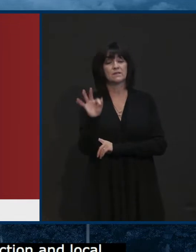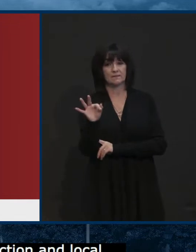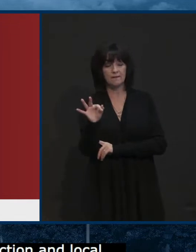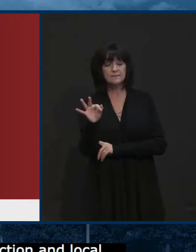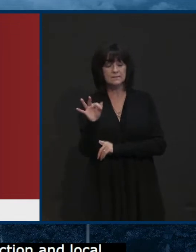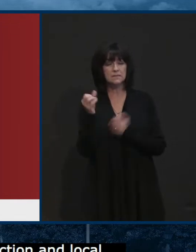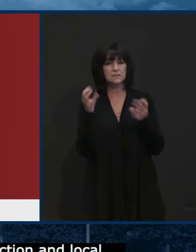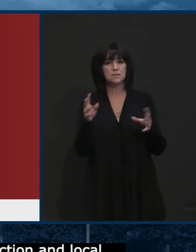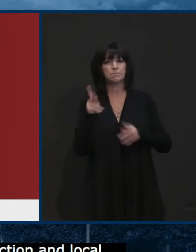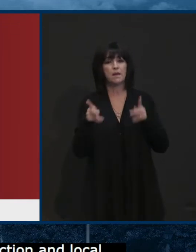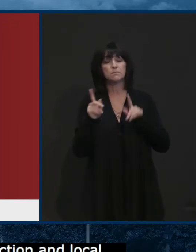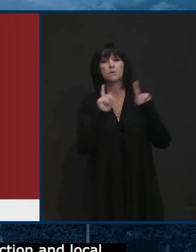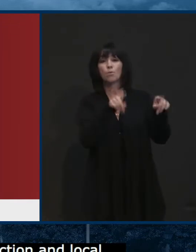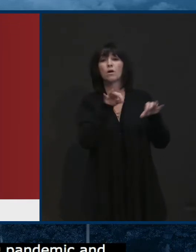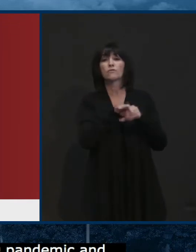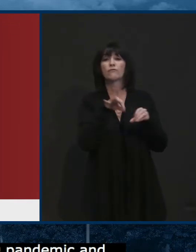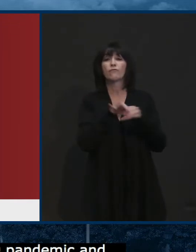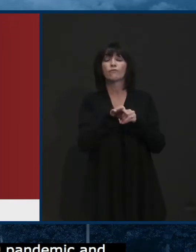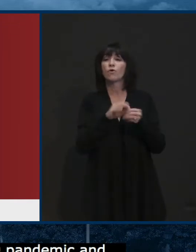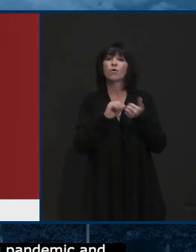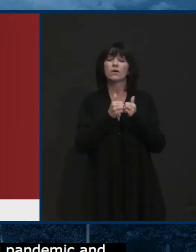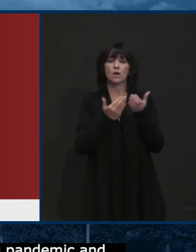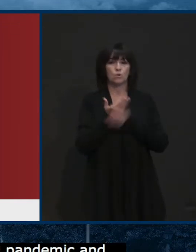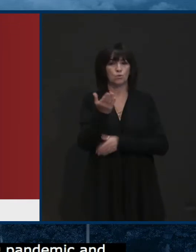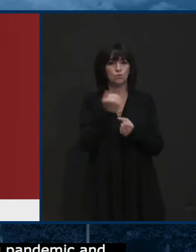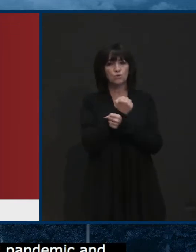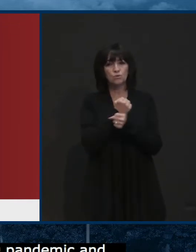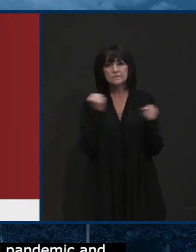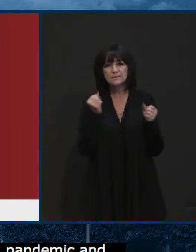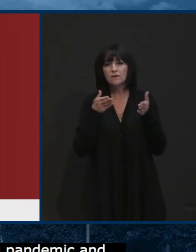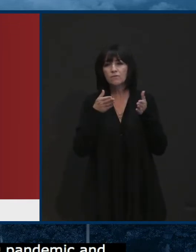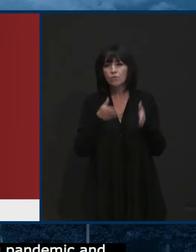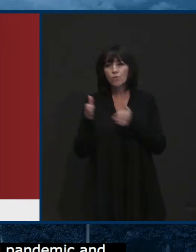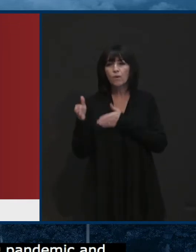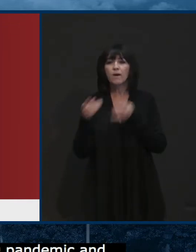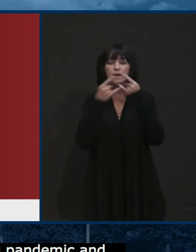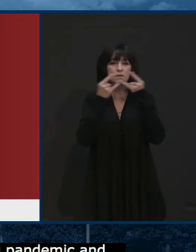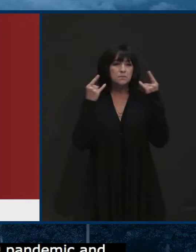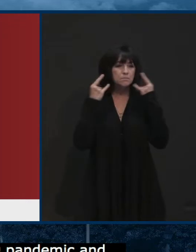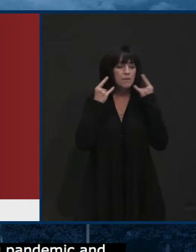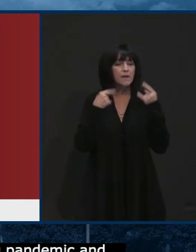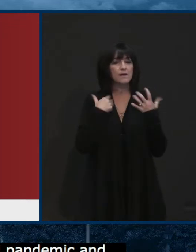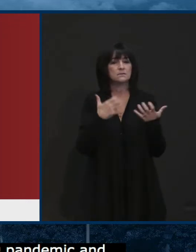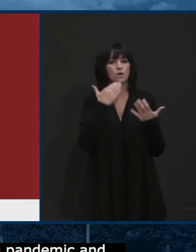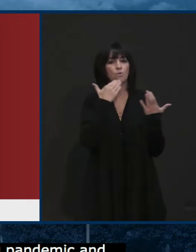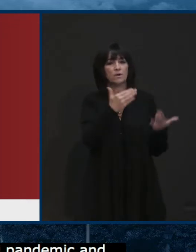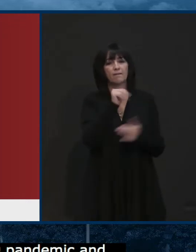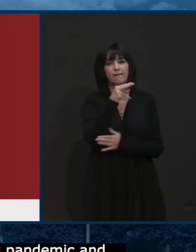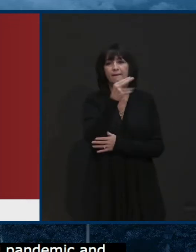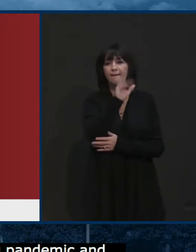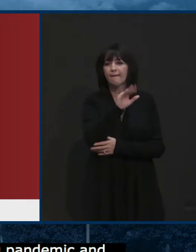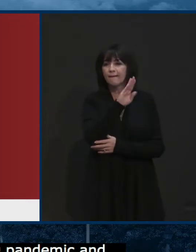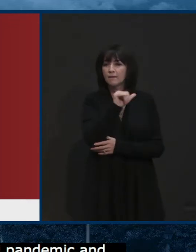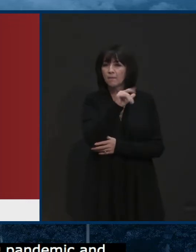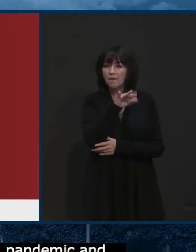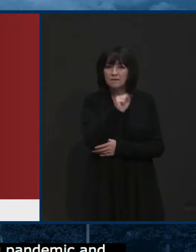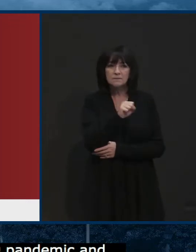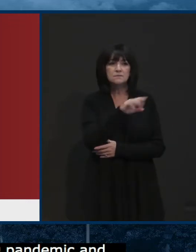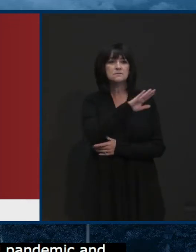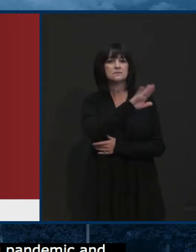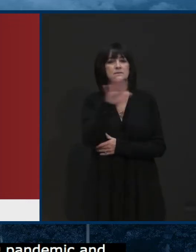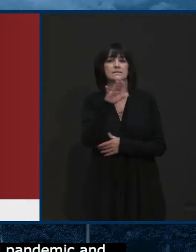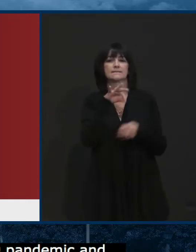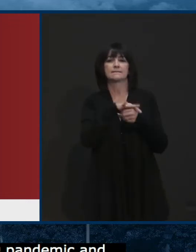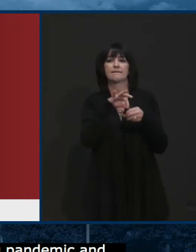And to that end, I want to thank Anthony Albans and his team at the Department of Elections, all the poll